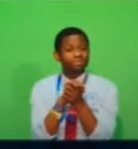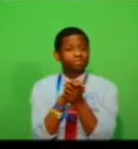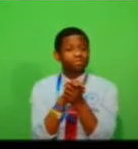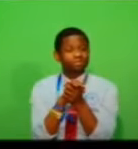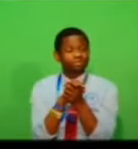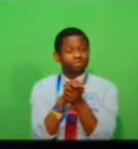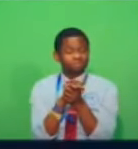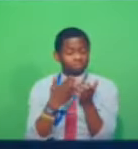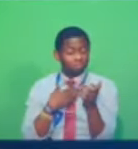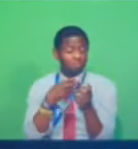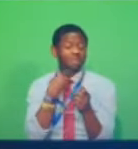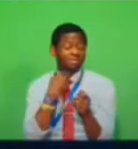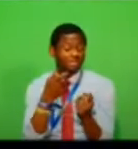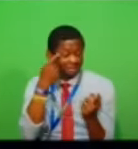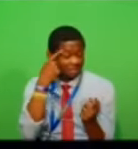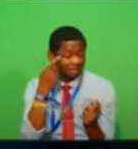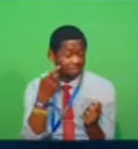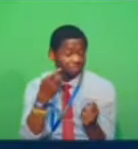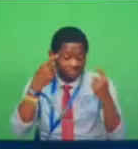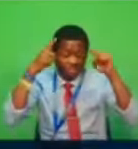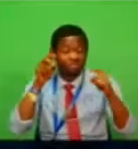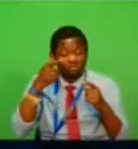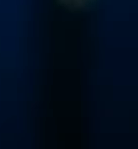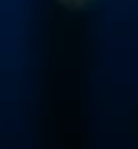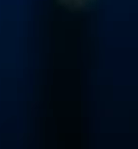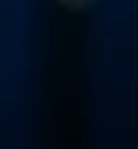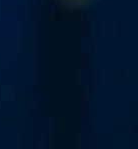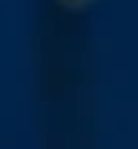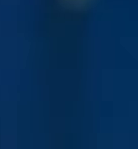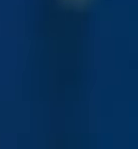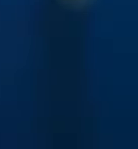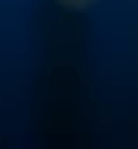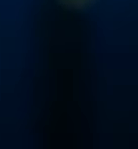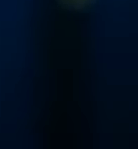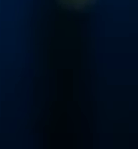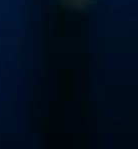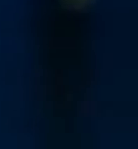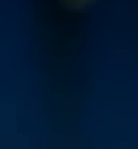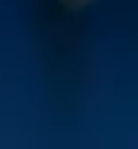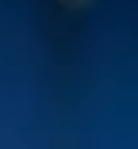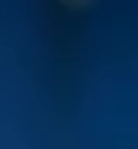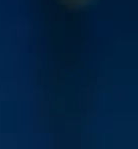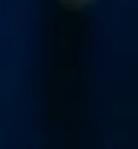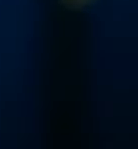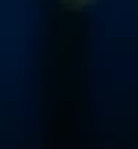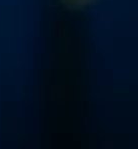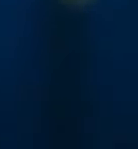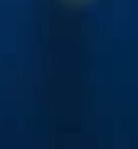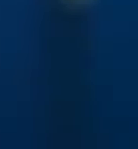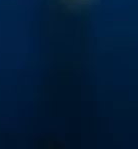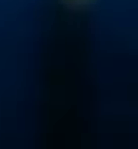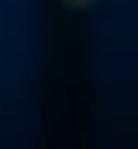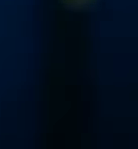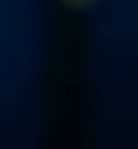church is growing, because I've planted 5 churches. But that's just one part of the life. If my marriage is not happy,